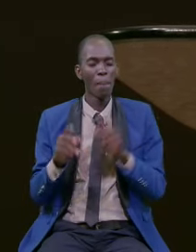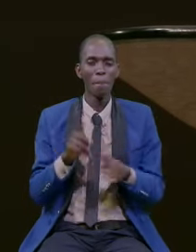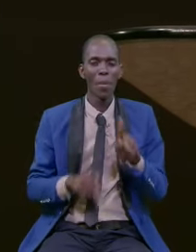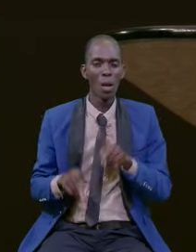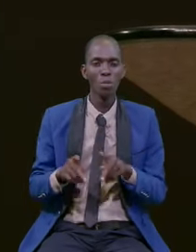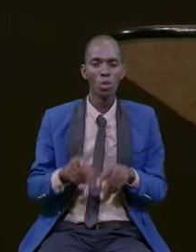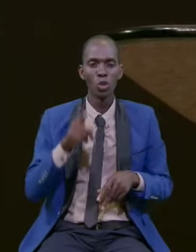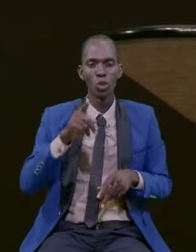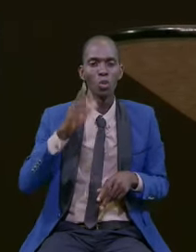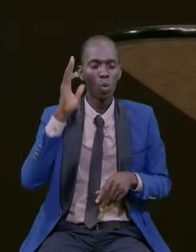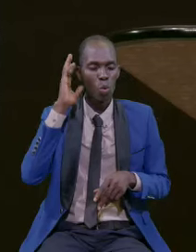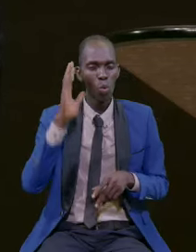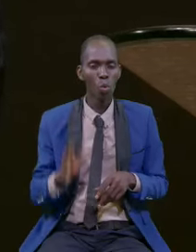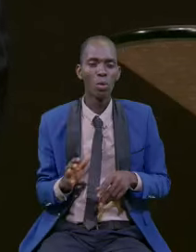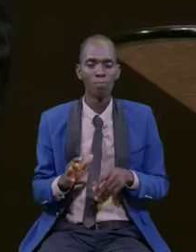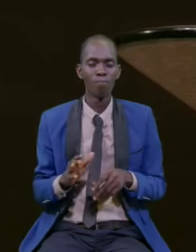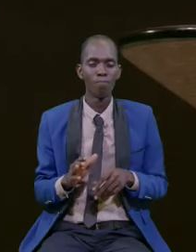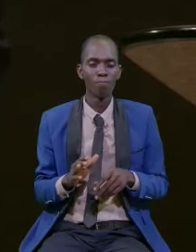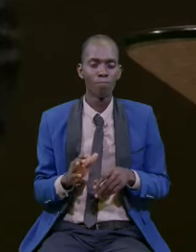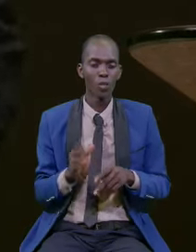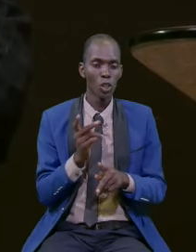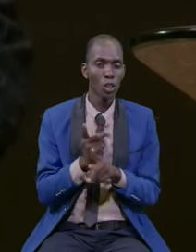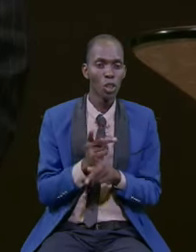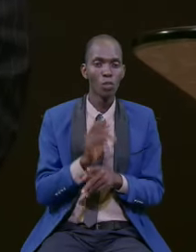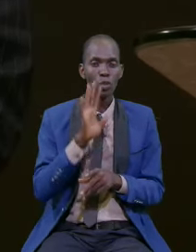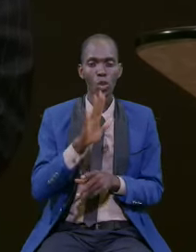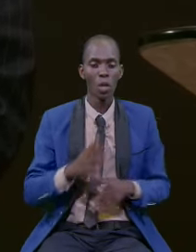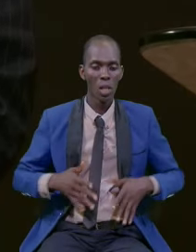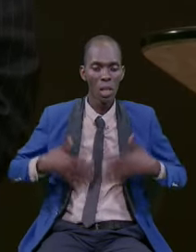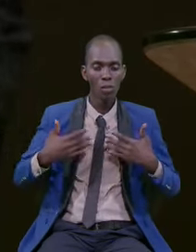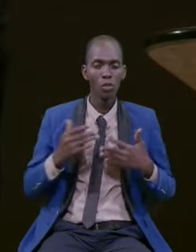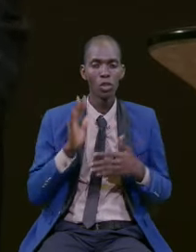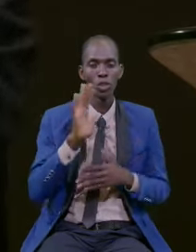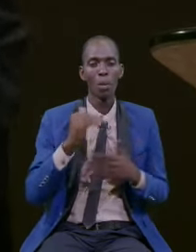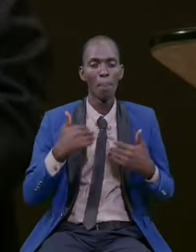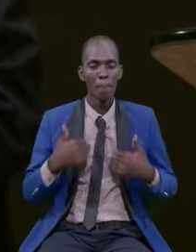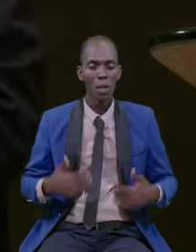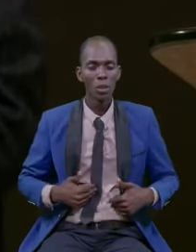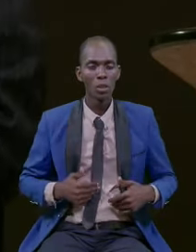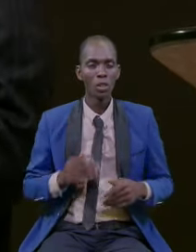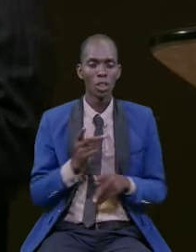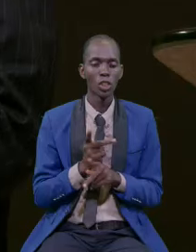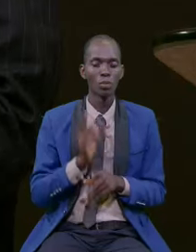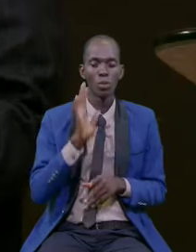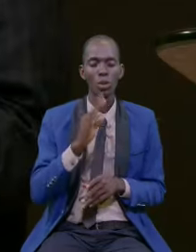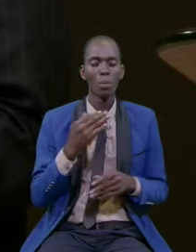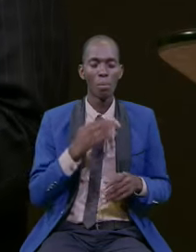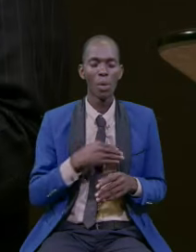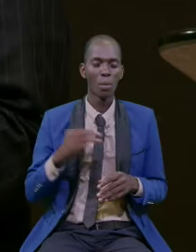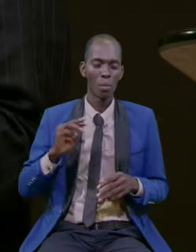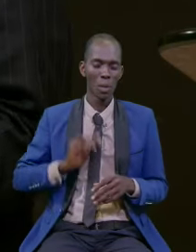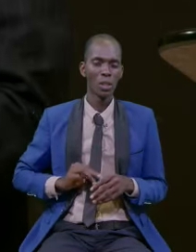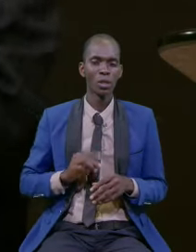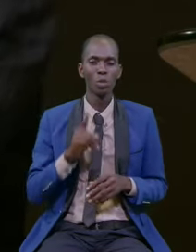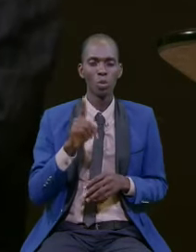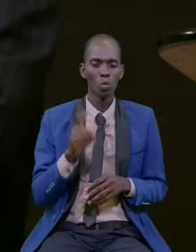You will keep your body. You will keep your members. You will keep the salvation